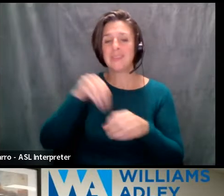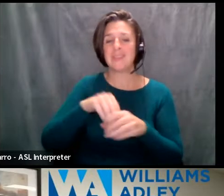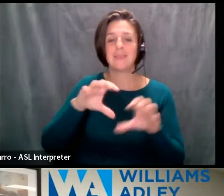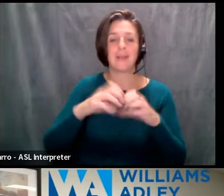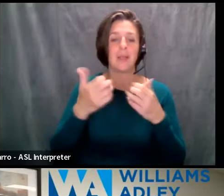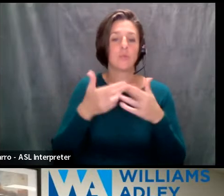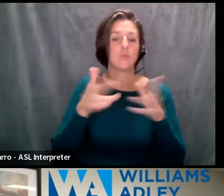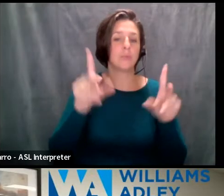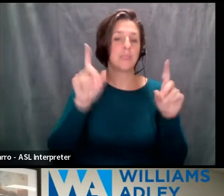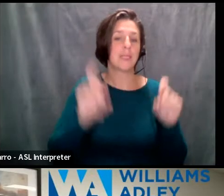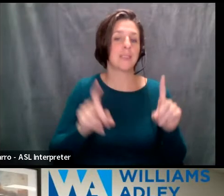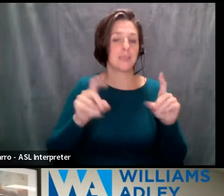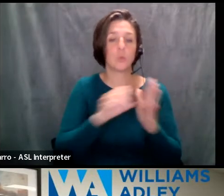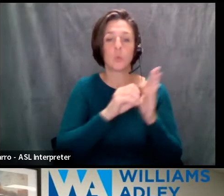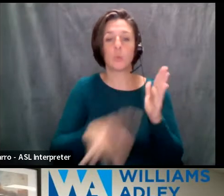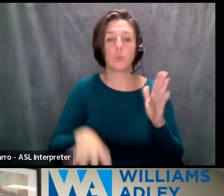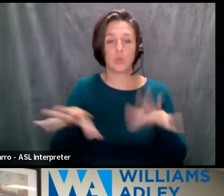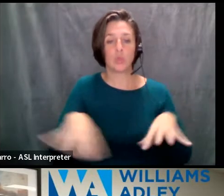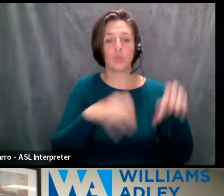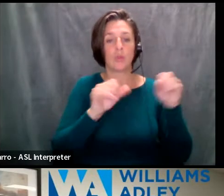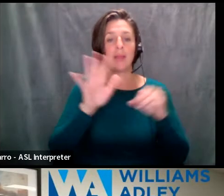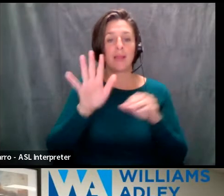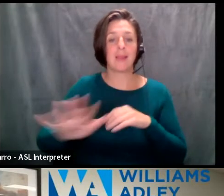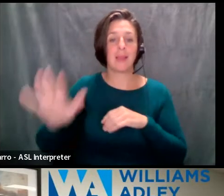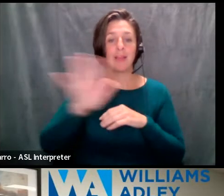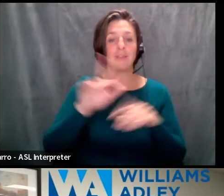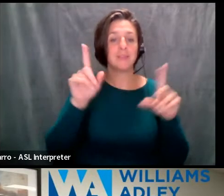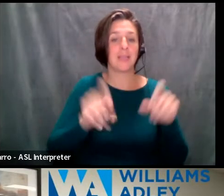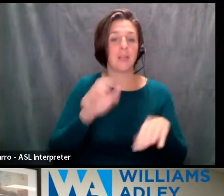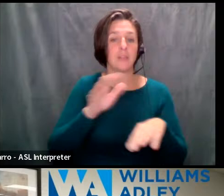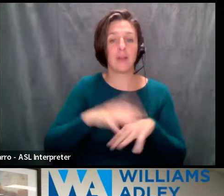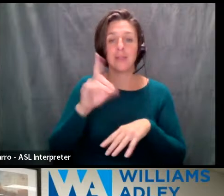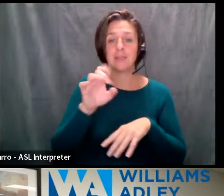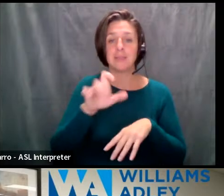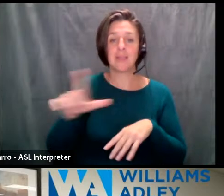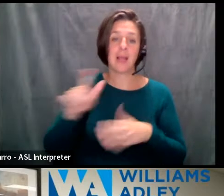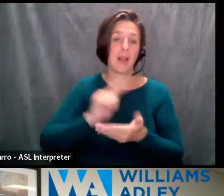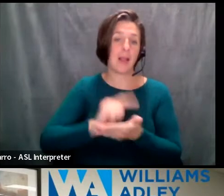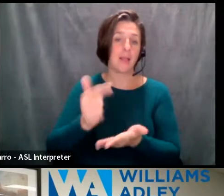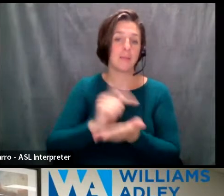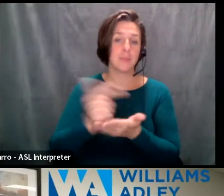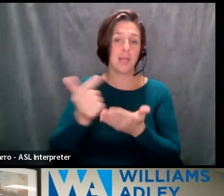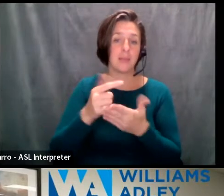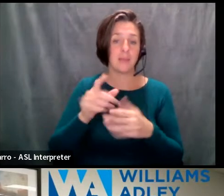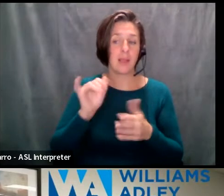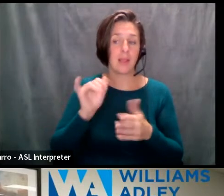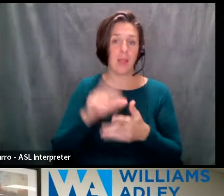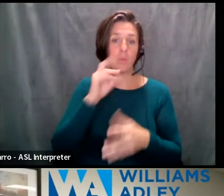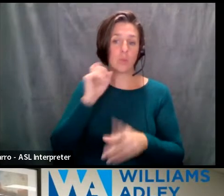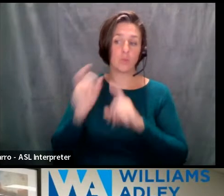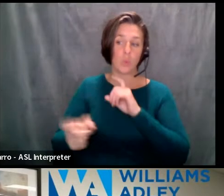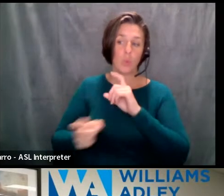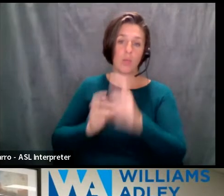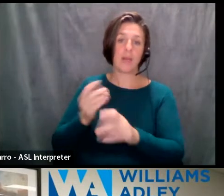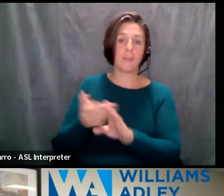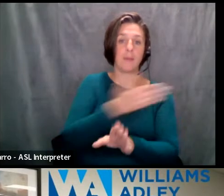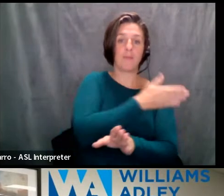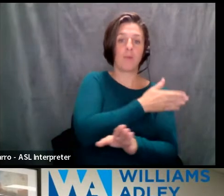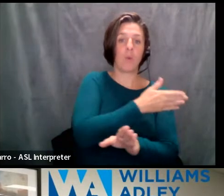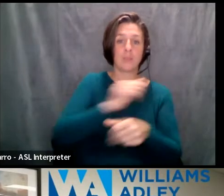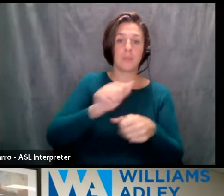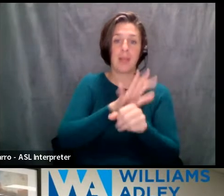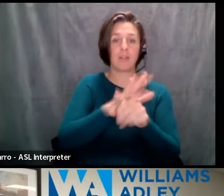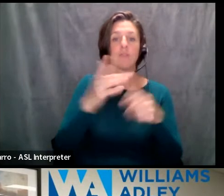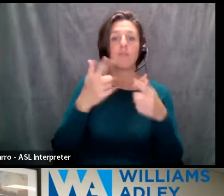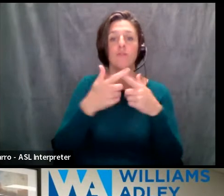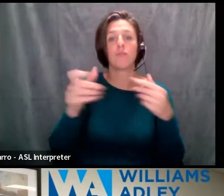testing. Students took their tests on Dell laptops that were donated post-pandemic from the district high